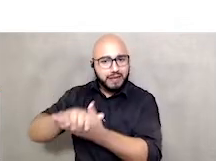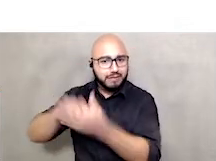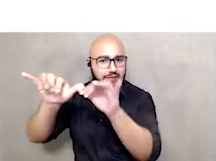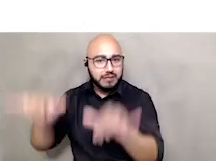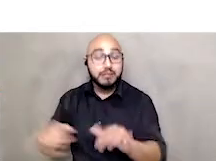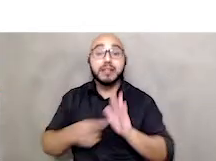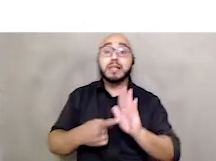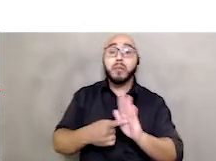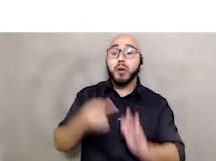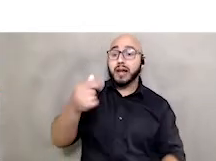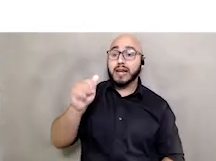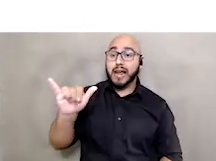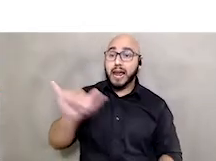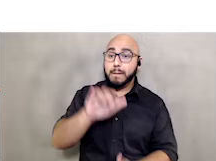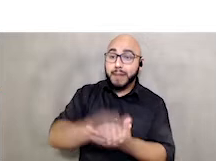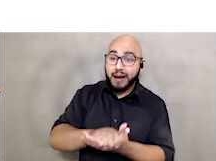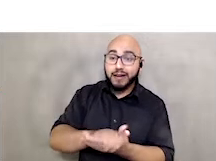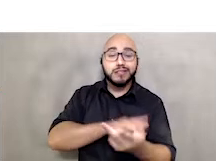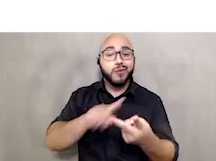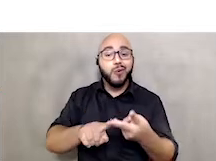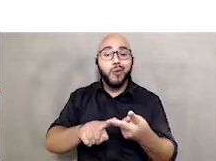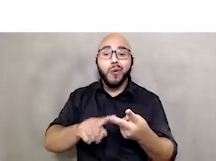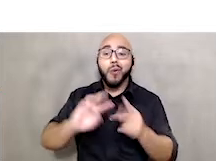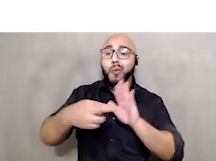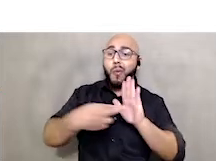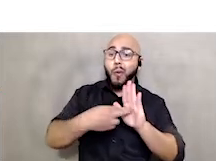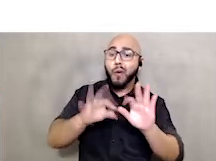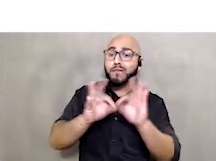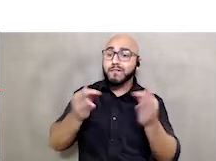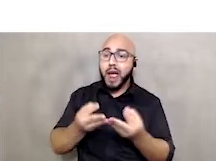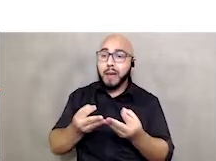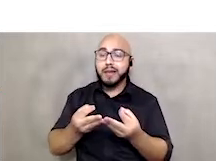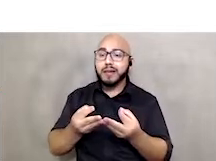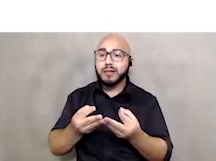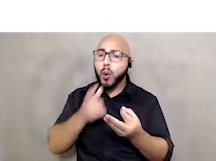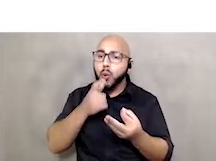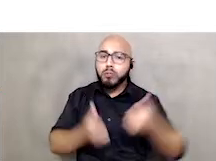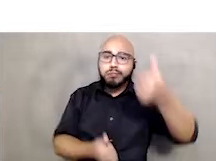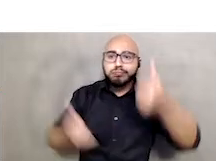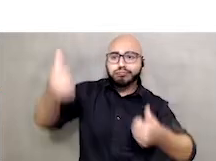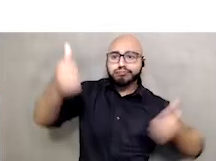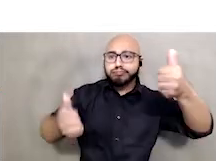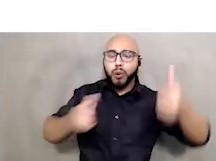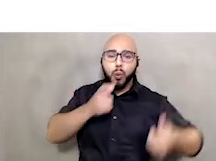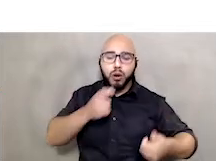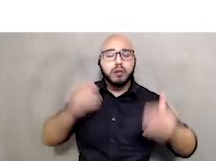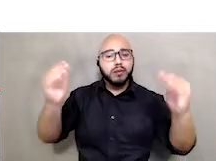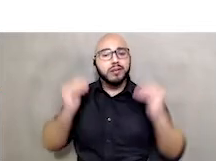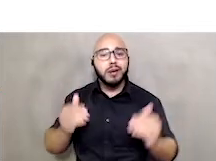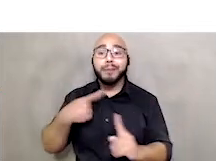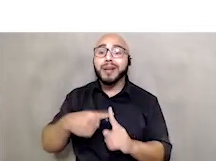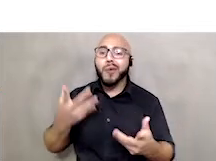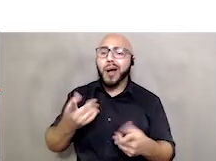gay marriage, or the roles of the family of who has to say so to what, as well as what is appropriate to